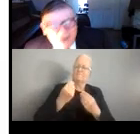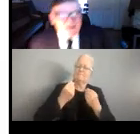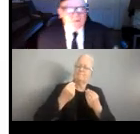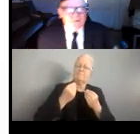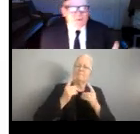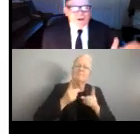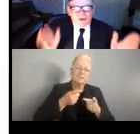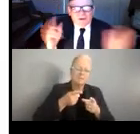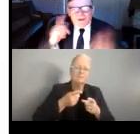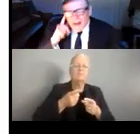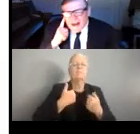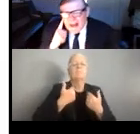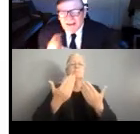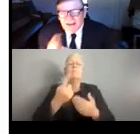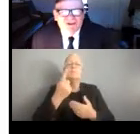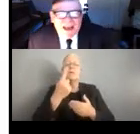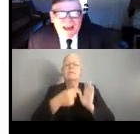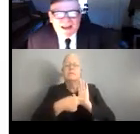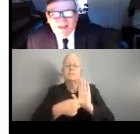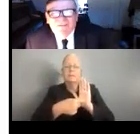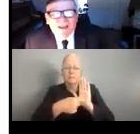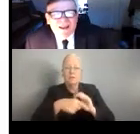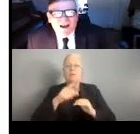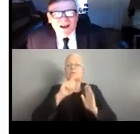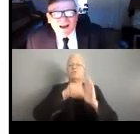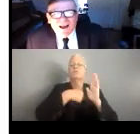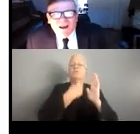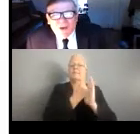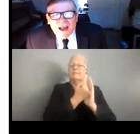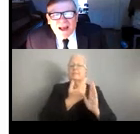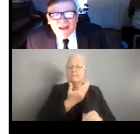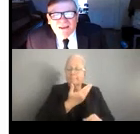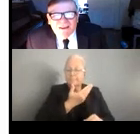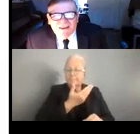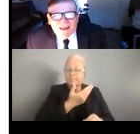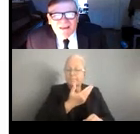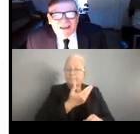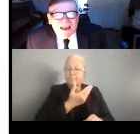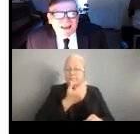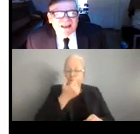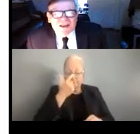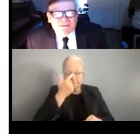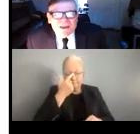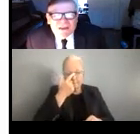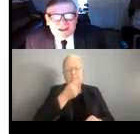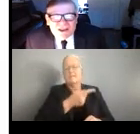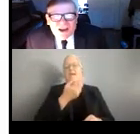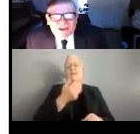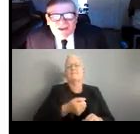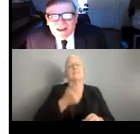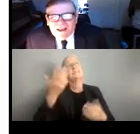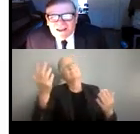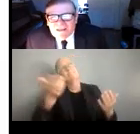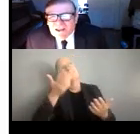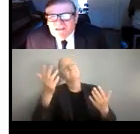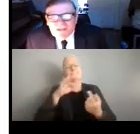one example which we'll look at now is in Sri Lanka, where there is a specialist